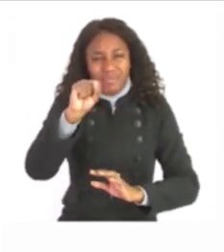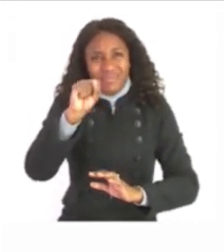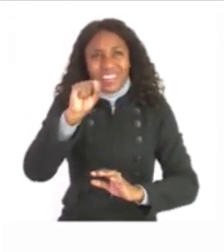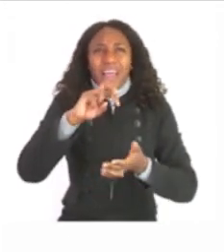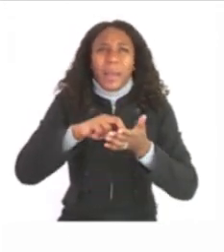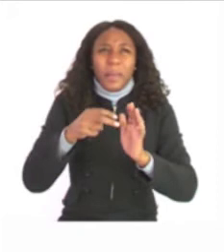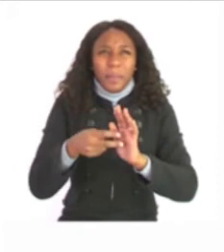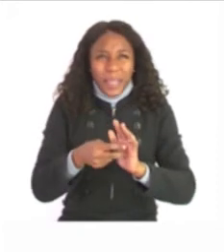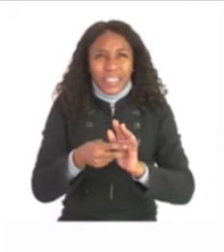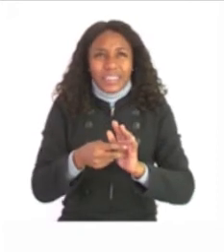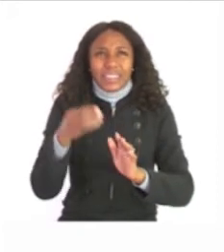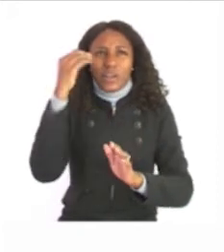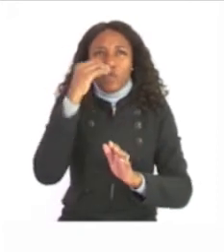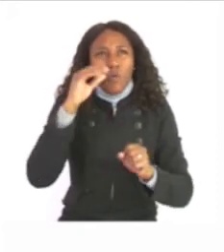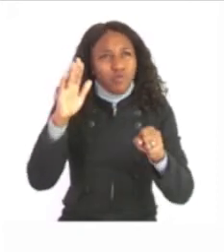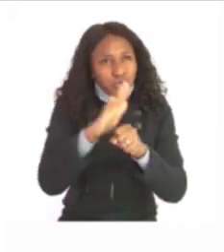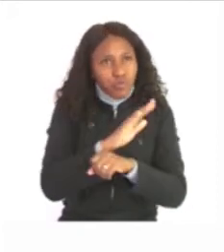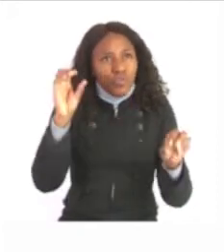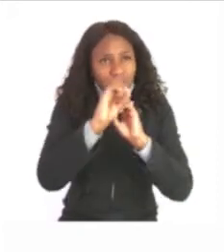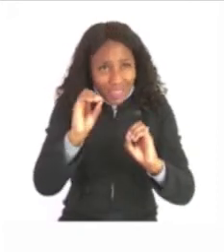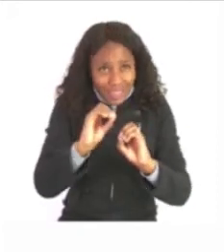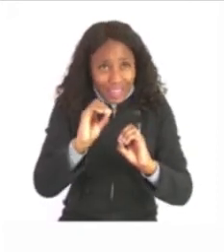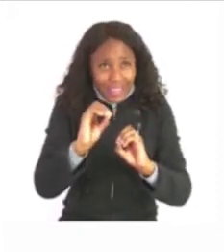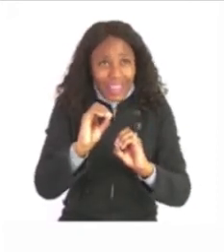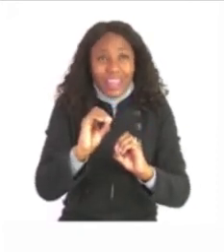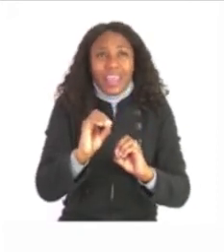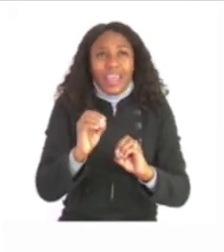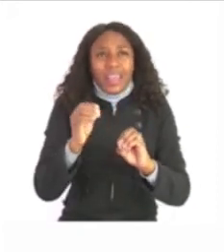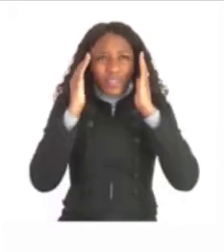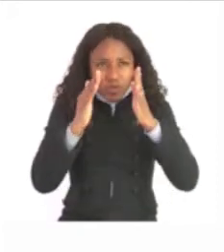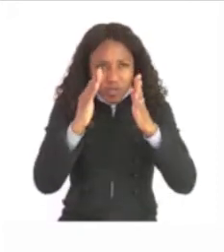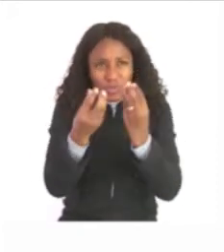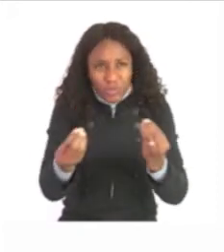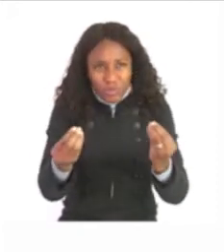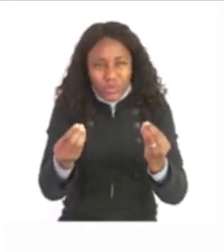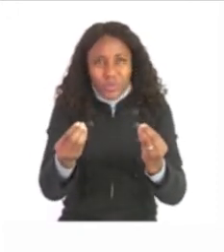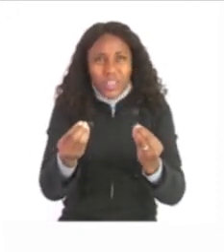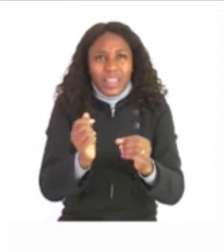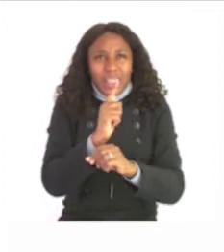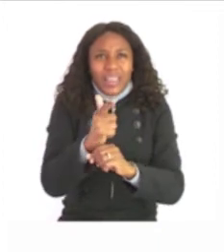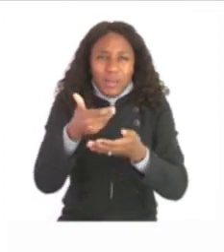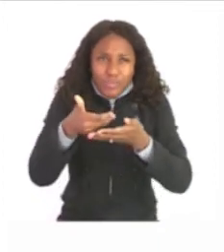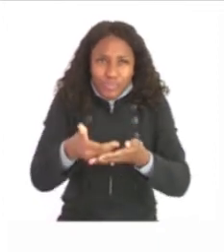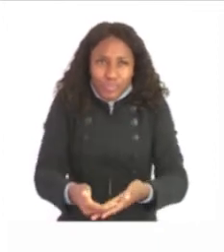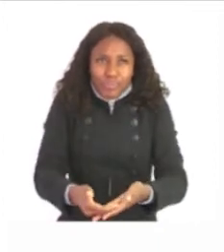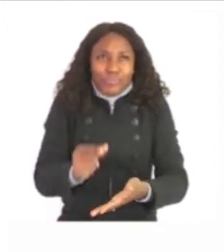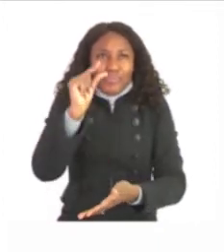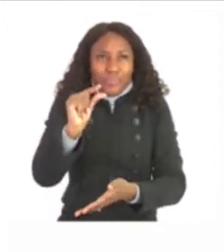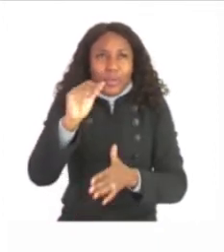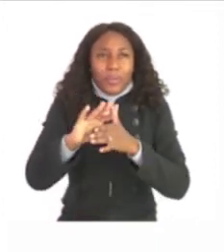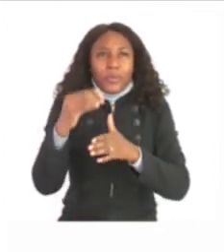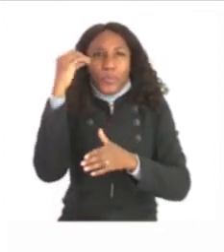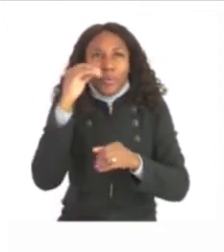chronic undernourishment occurring especially in children and usually caused by a diet deficiency